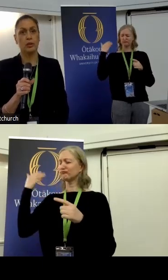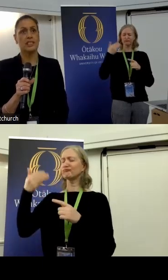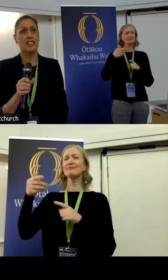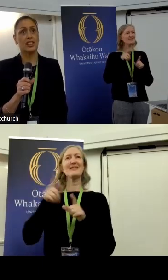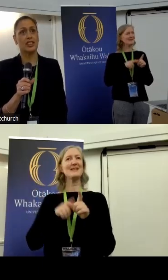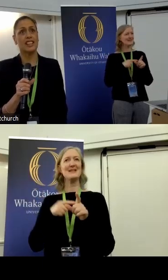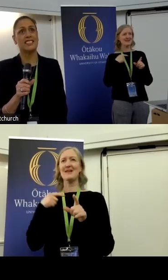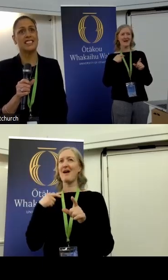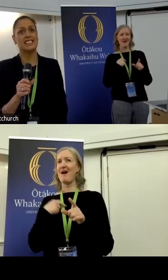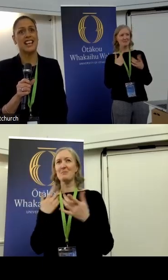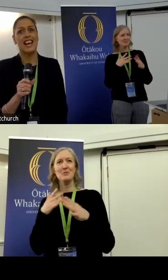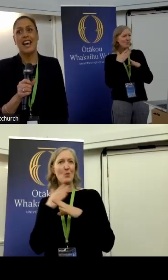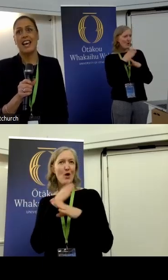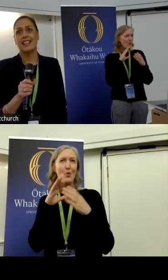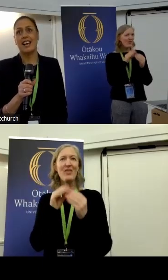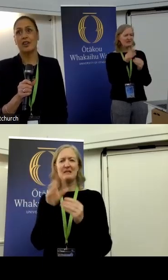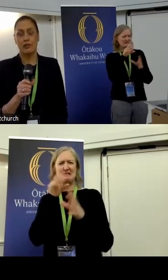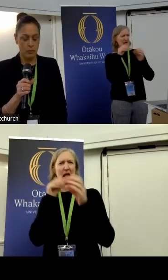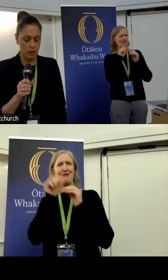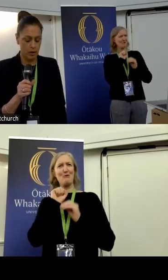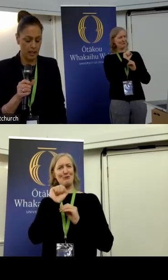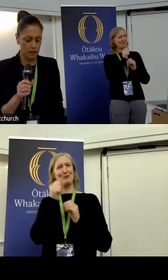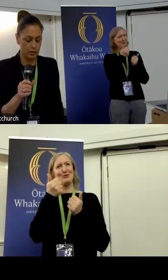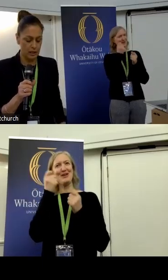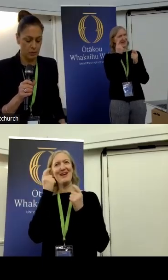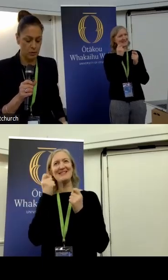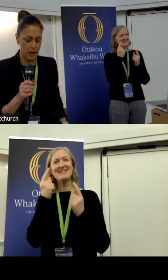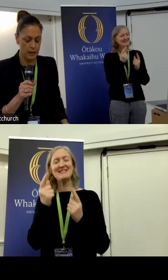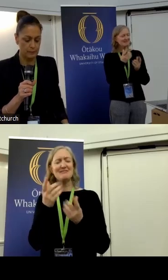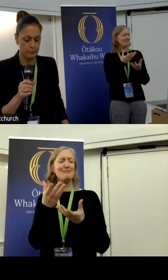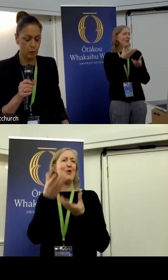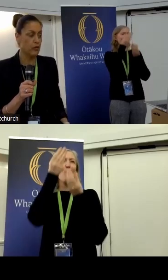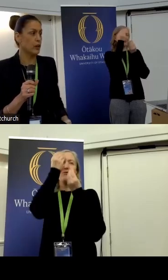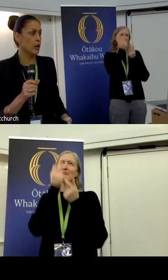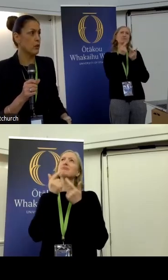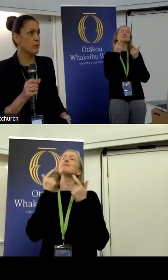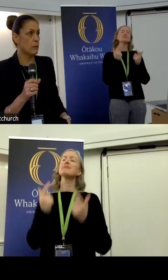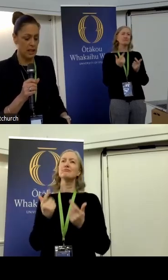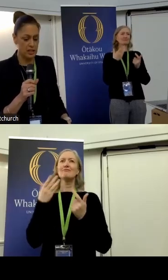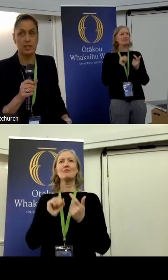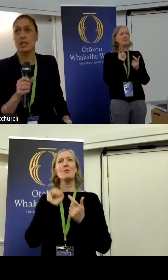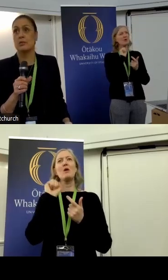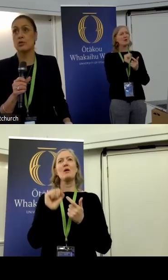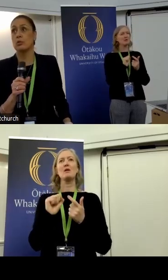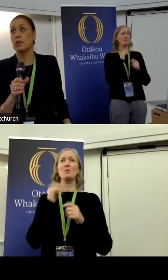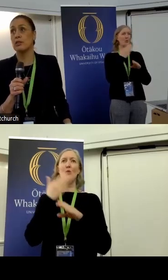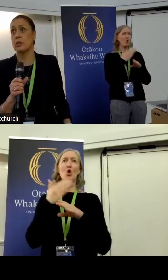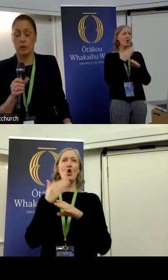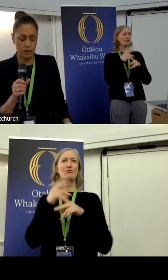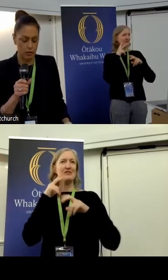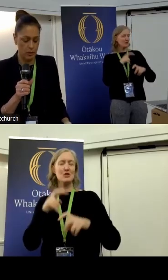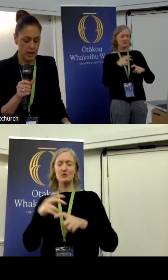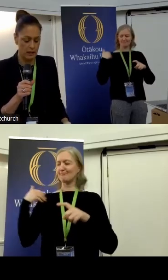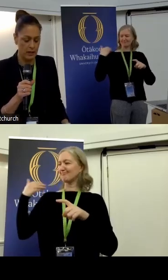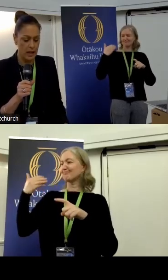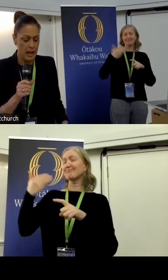with her, steal her good ideas, and learn from her incredible portfolio of publications, as I'm sure many of you